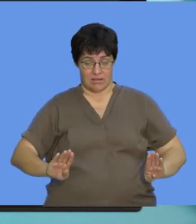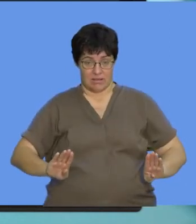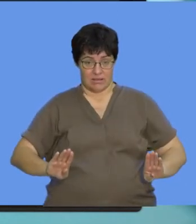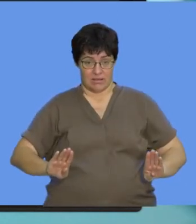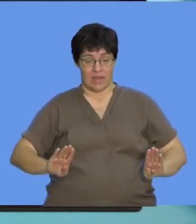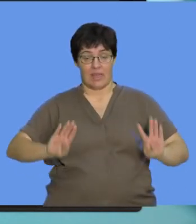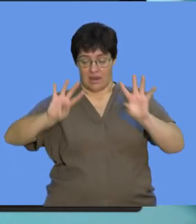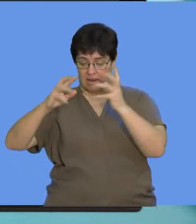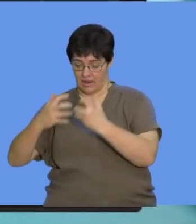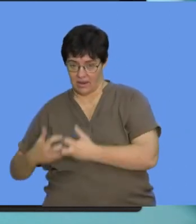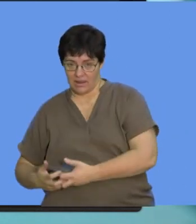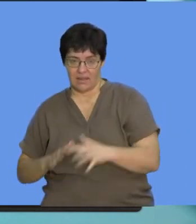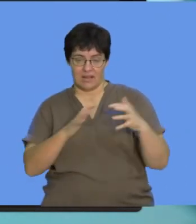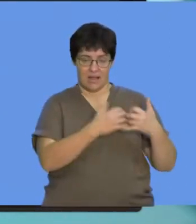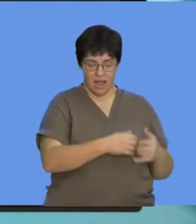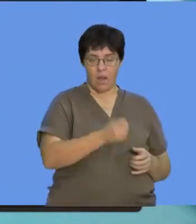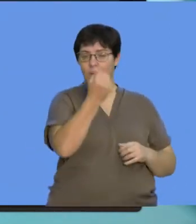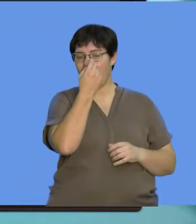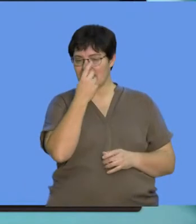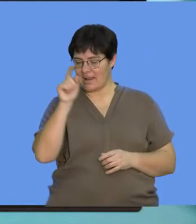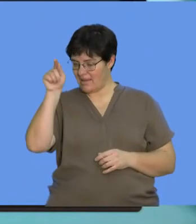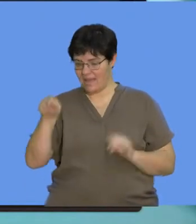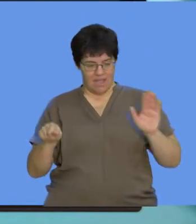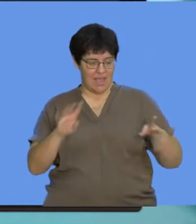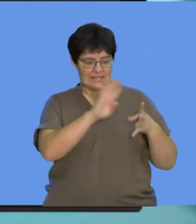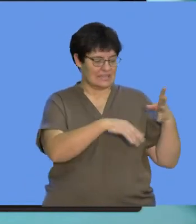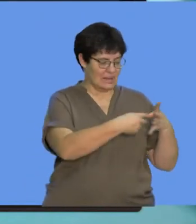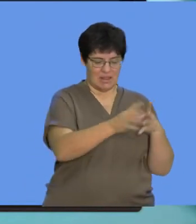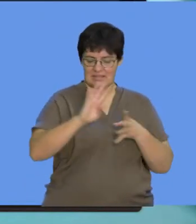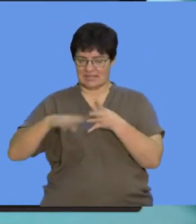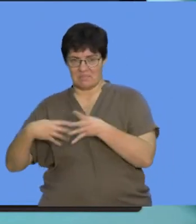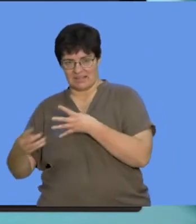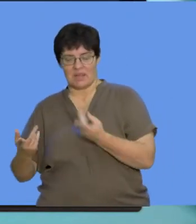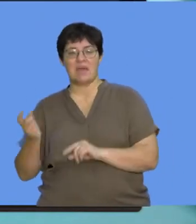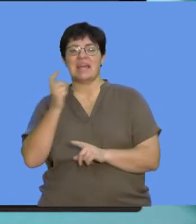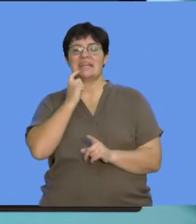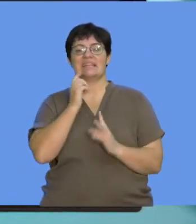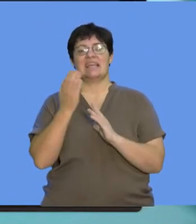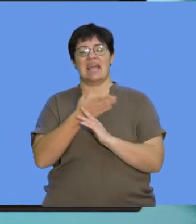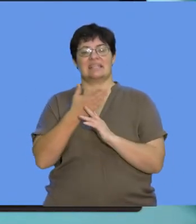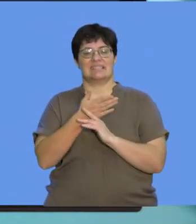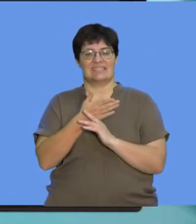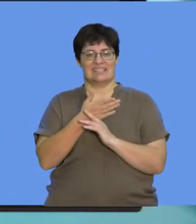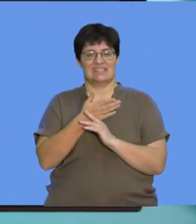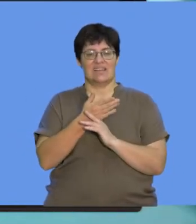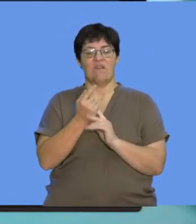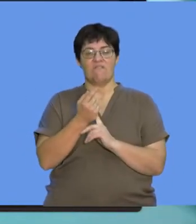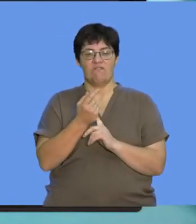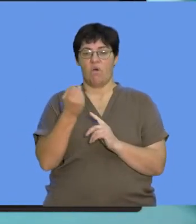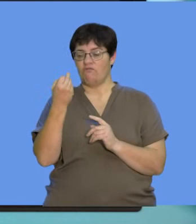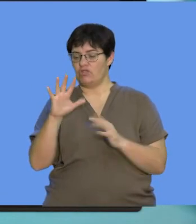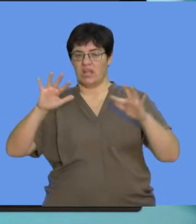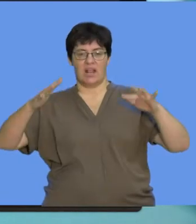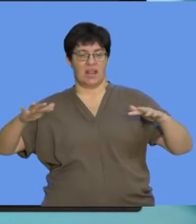and the separation into the templates, we know that these templates now form an easy access point for